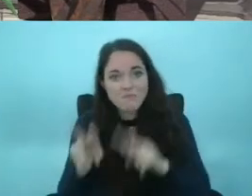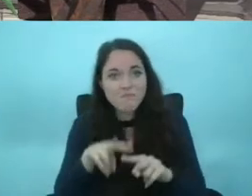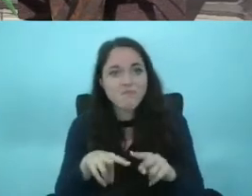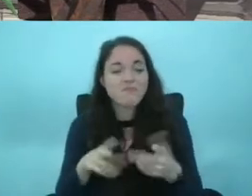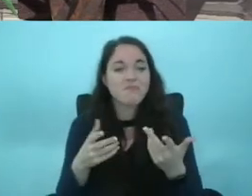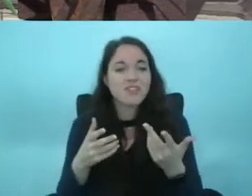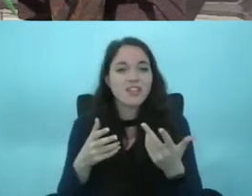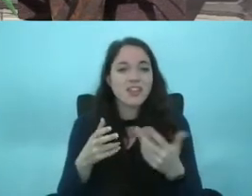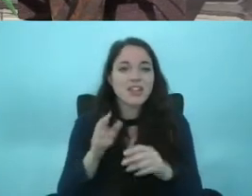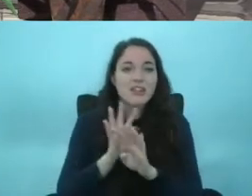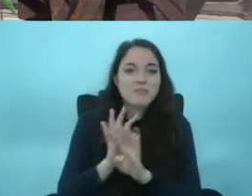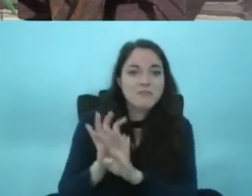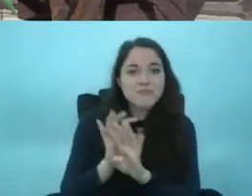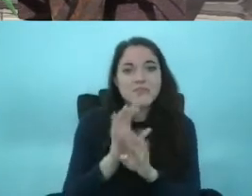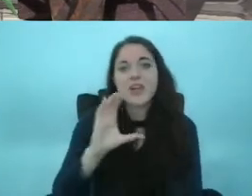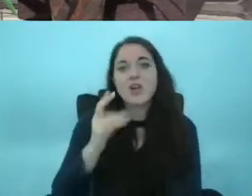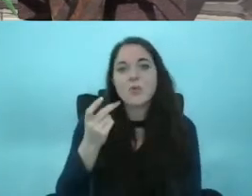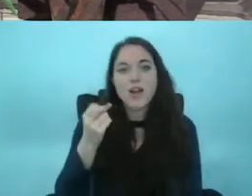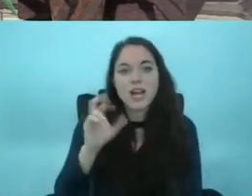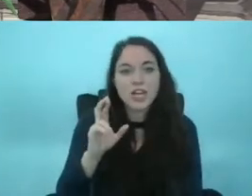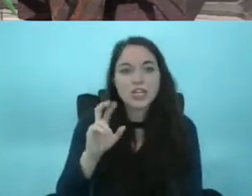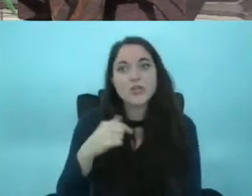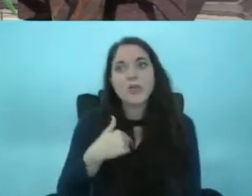just follow it on by like a little puppy.